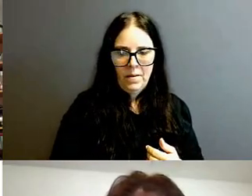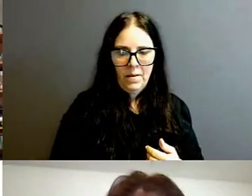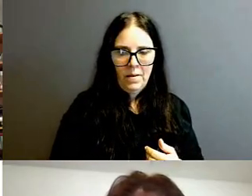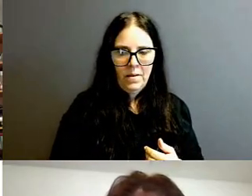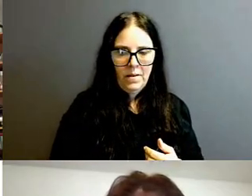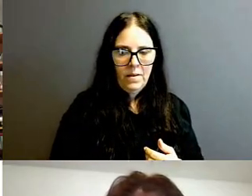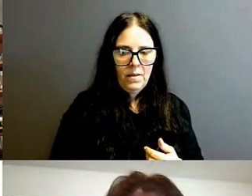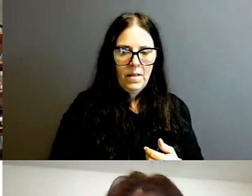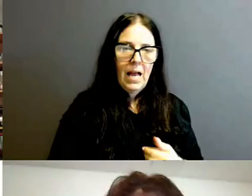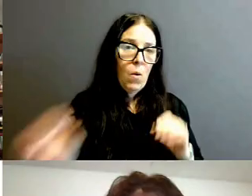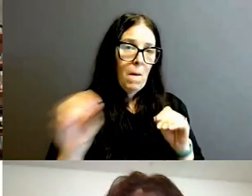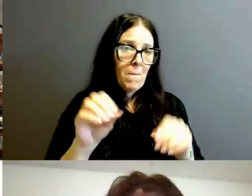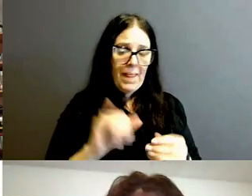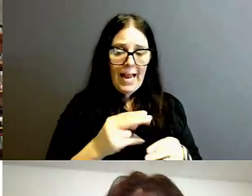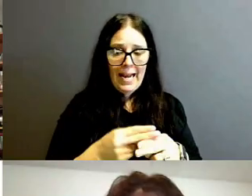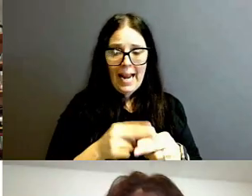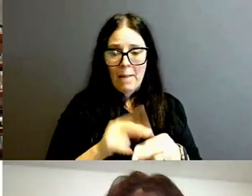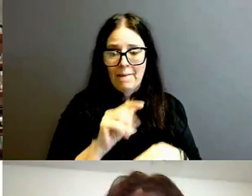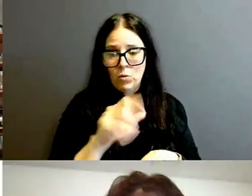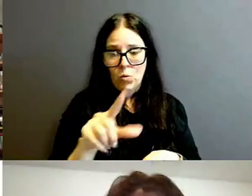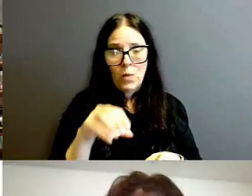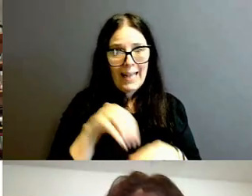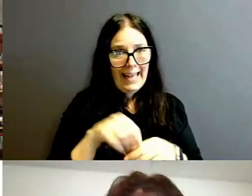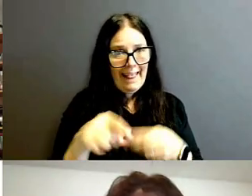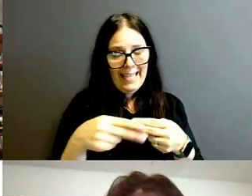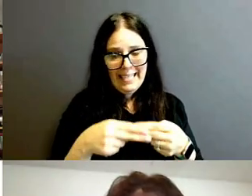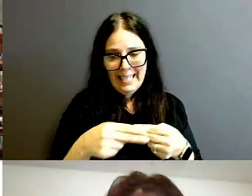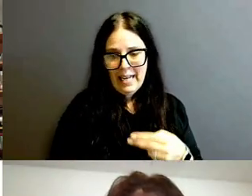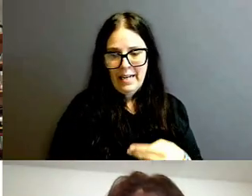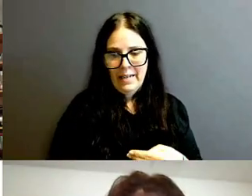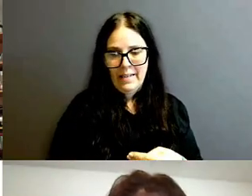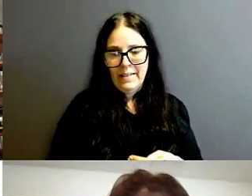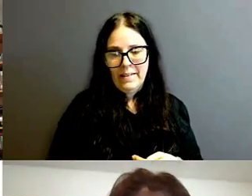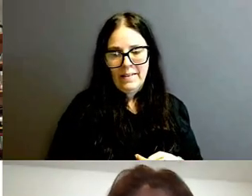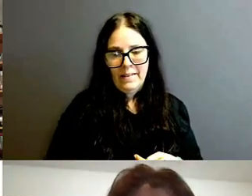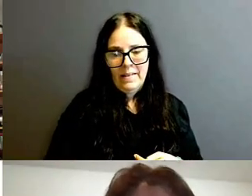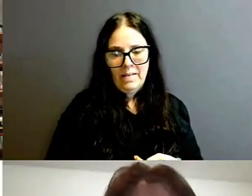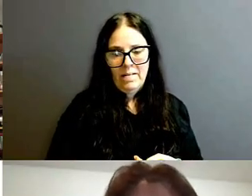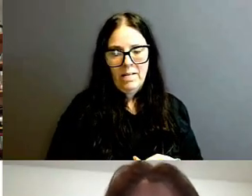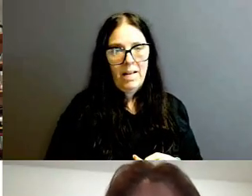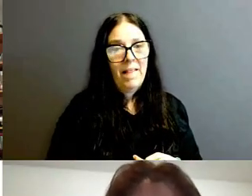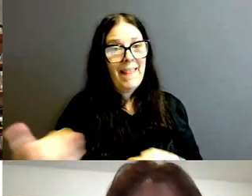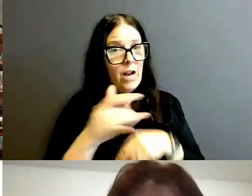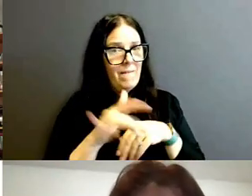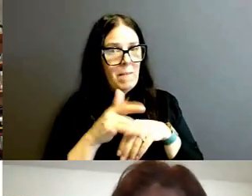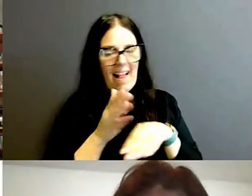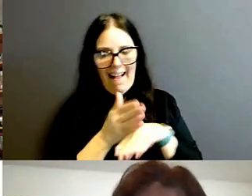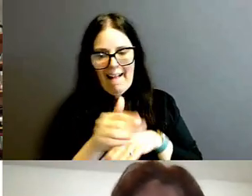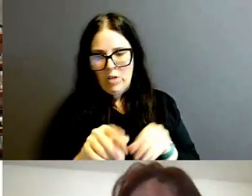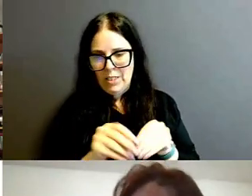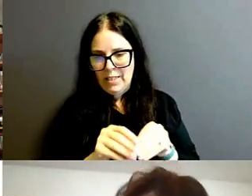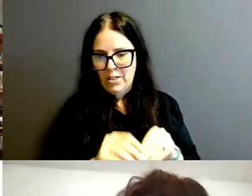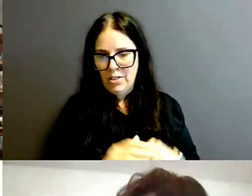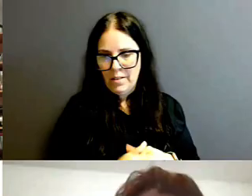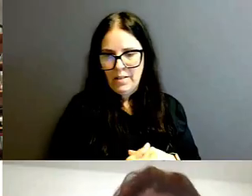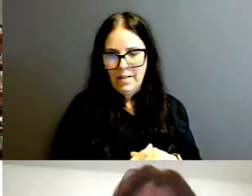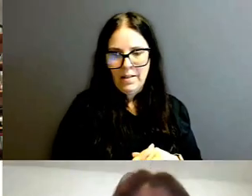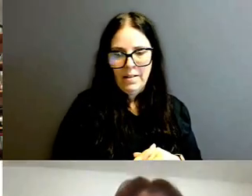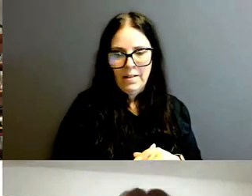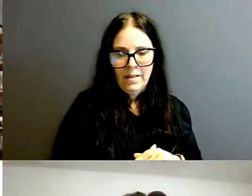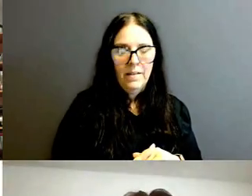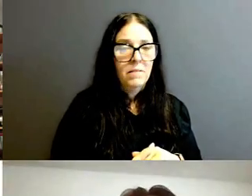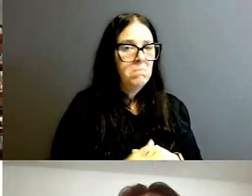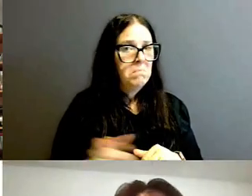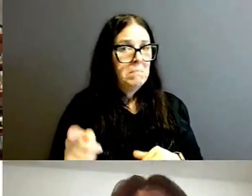of the tool into the slides, so that will be available after the session. And if you don't mind, Monica, I just want to